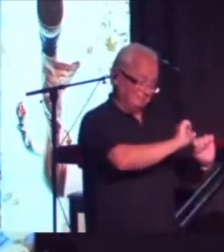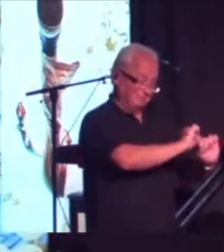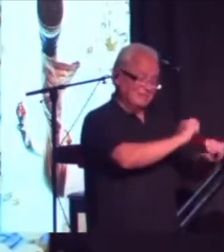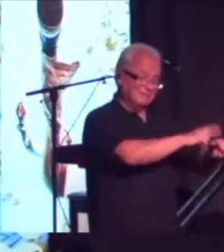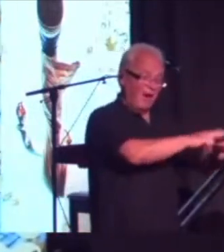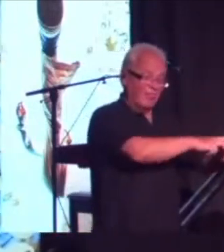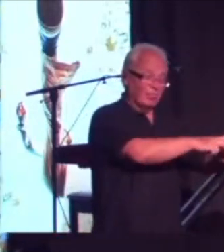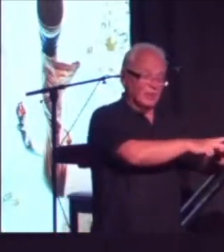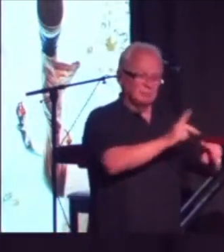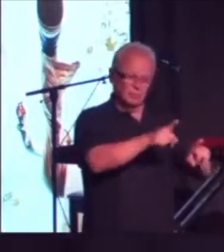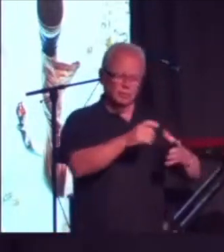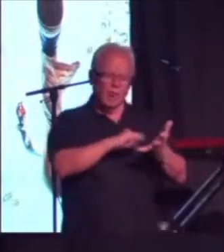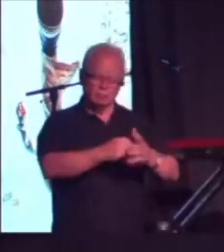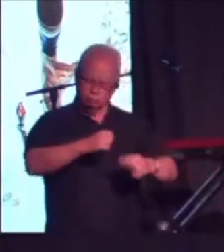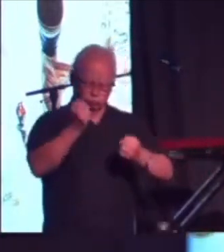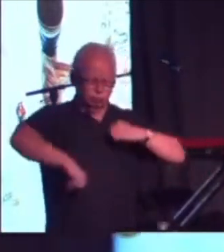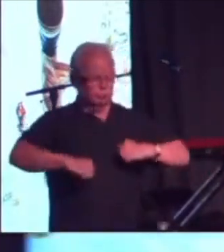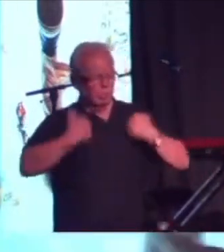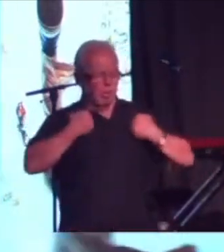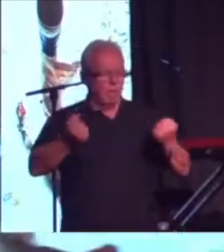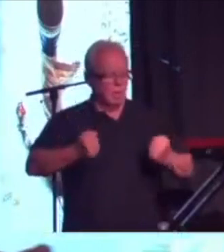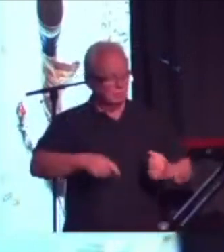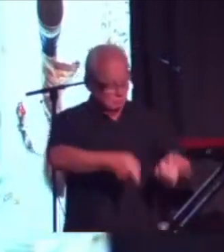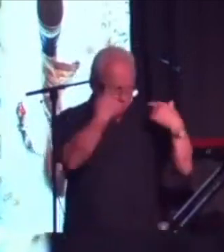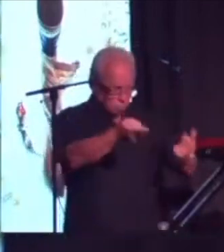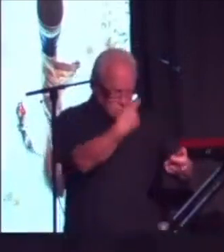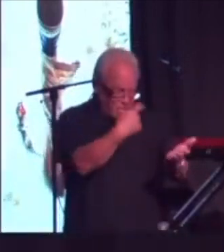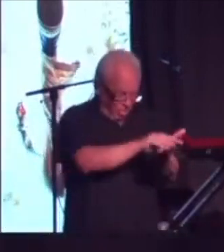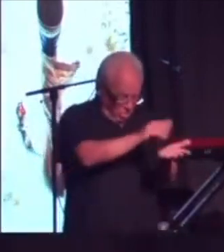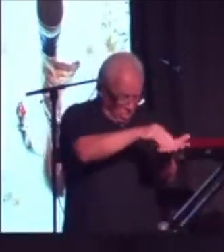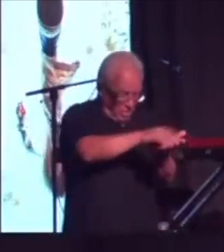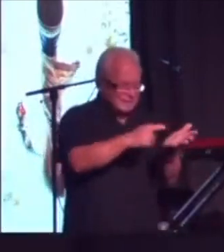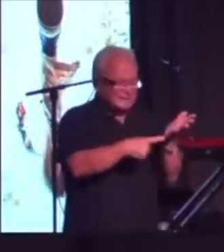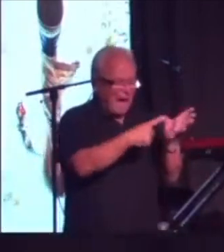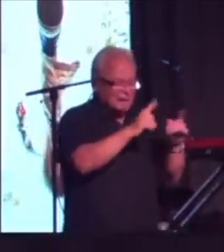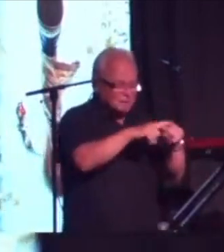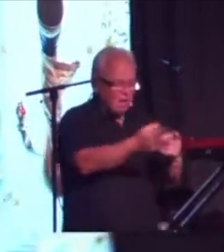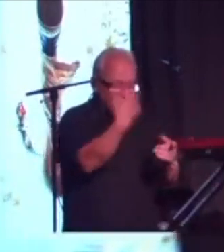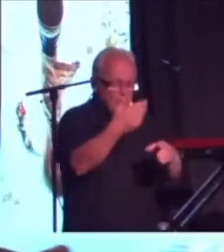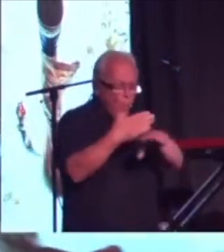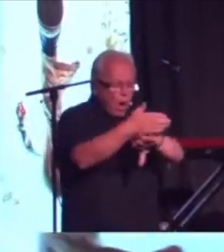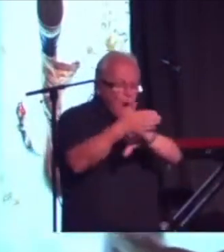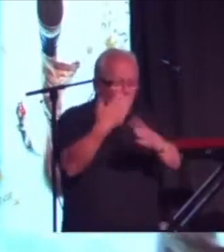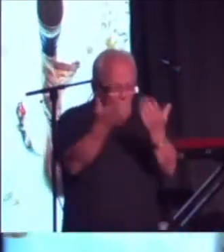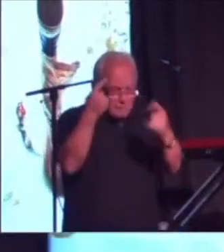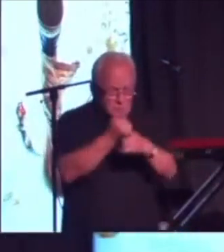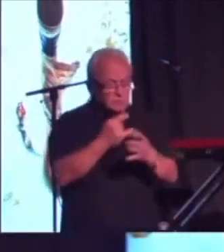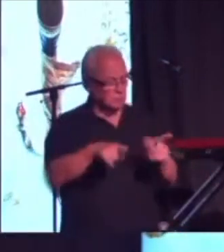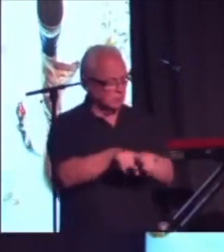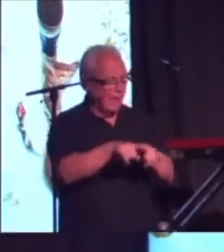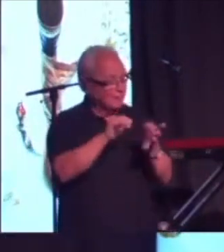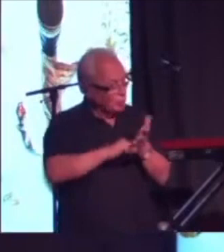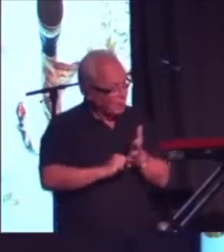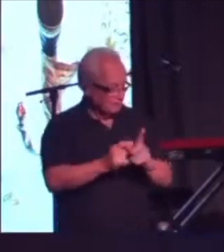levied high level of work on them. People were discouraged. The heart was knocked out of them. And these senior advisors, they came to Rehoboam when he took